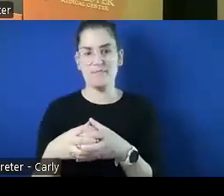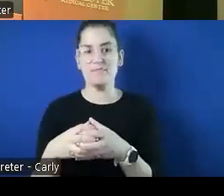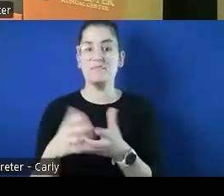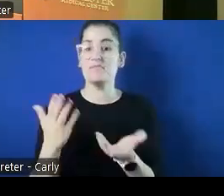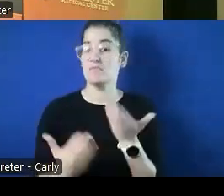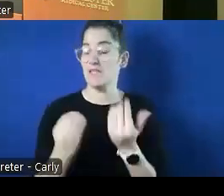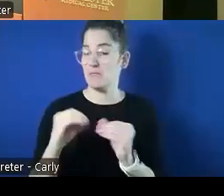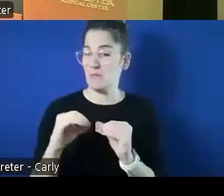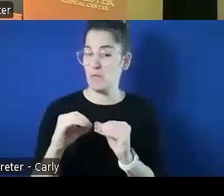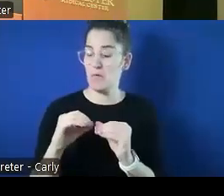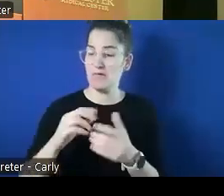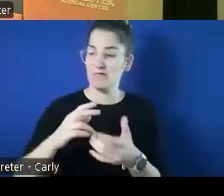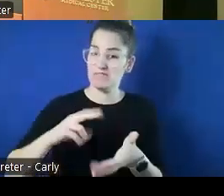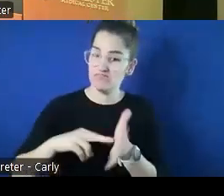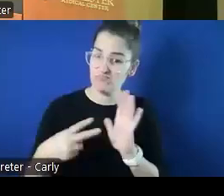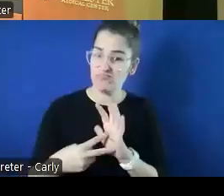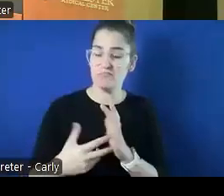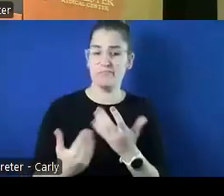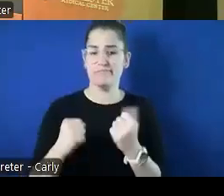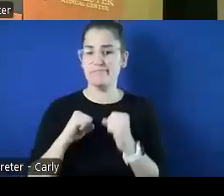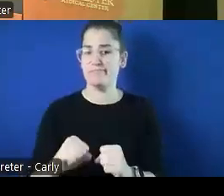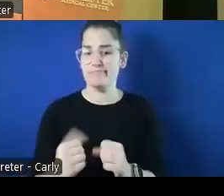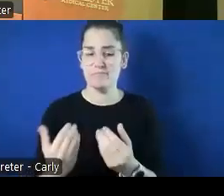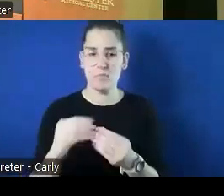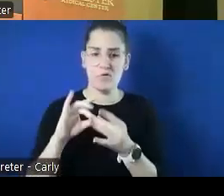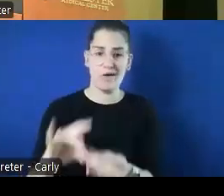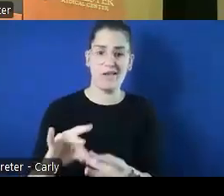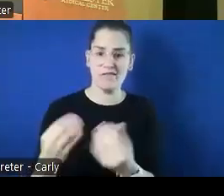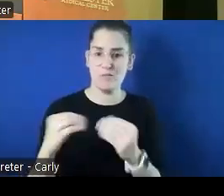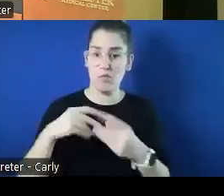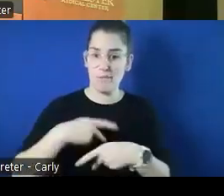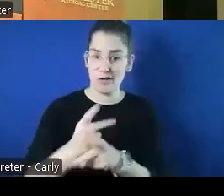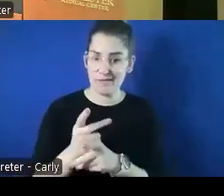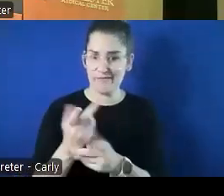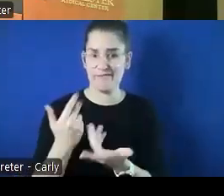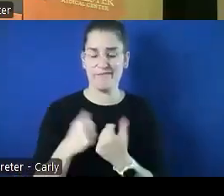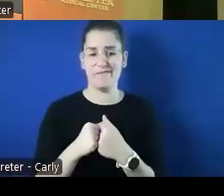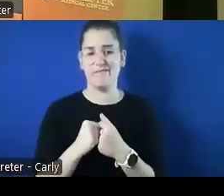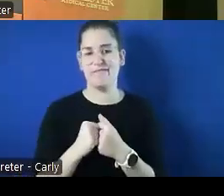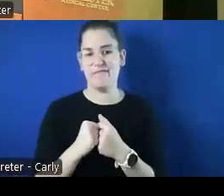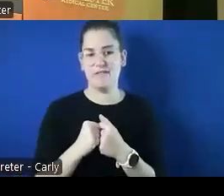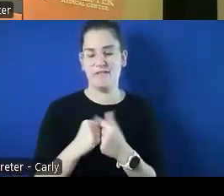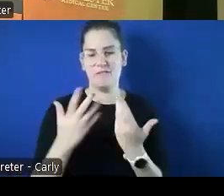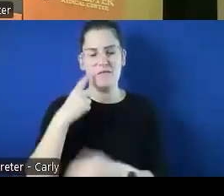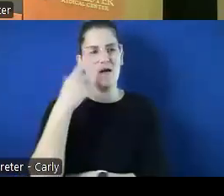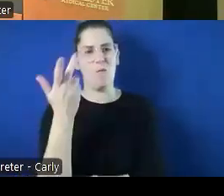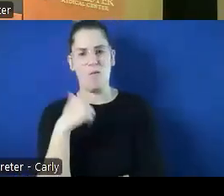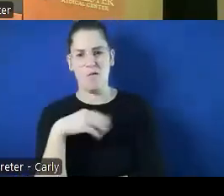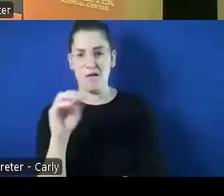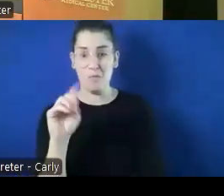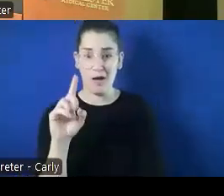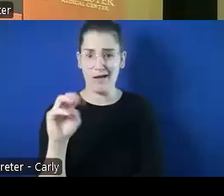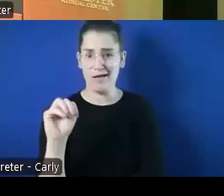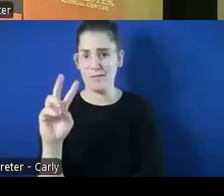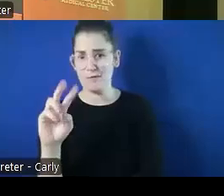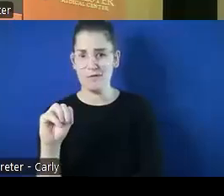more meaningful, more relevant, more productive. Then you may ask, how about the M1s or 2s